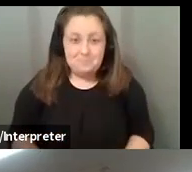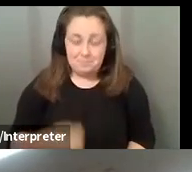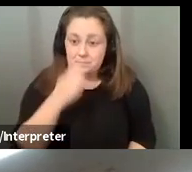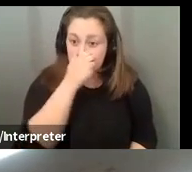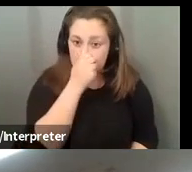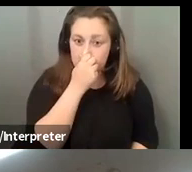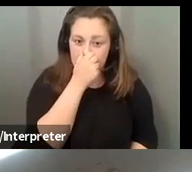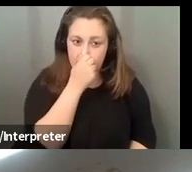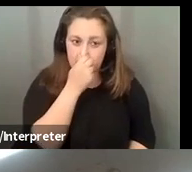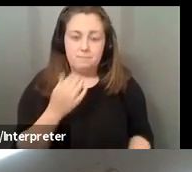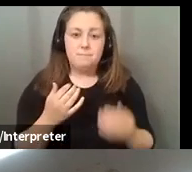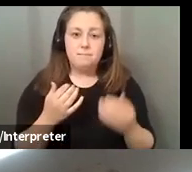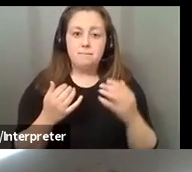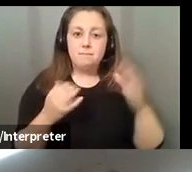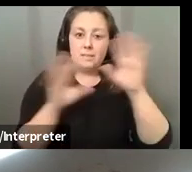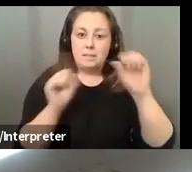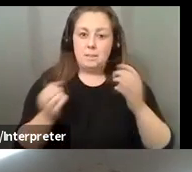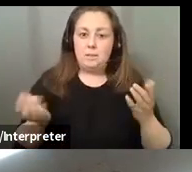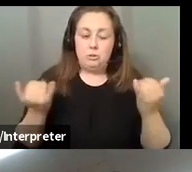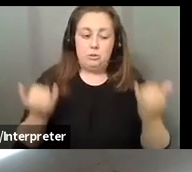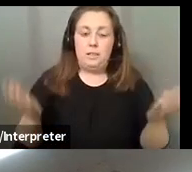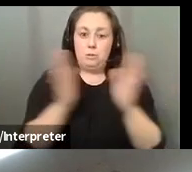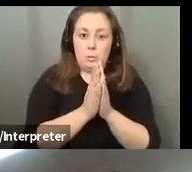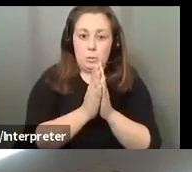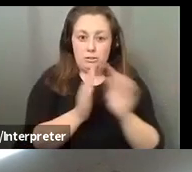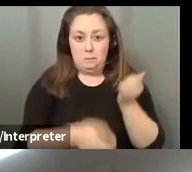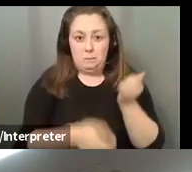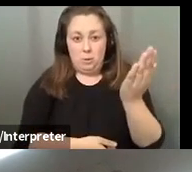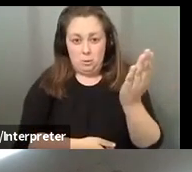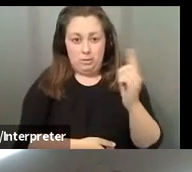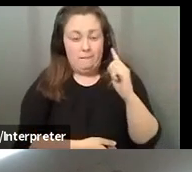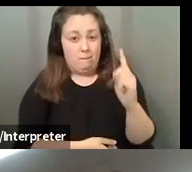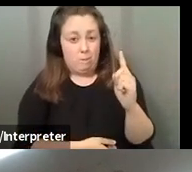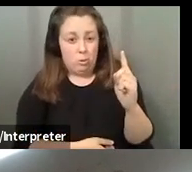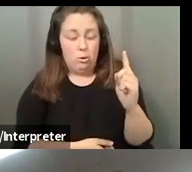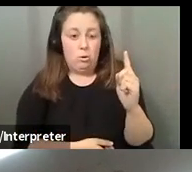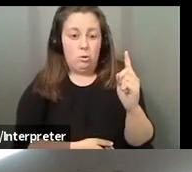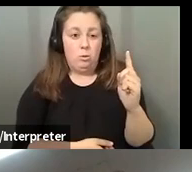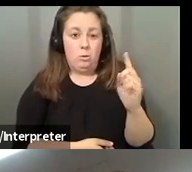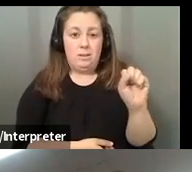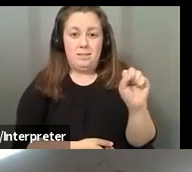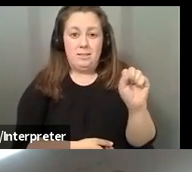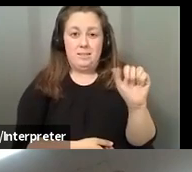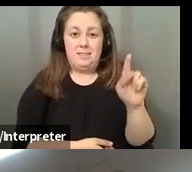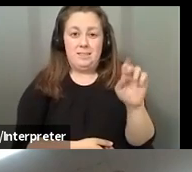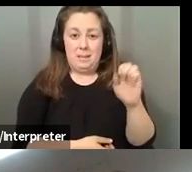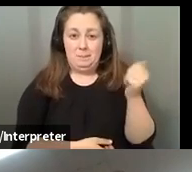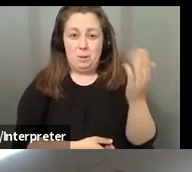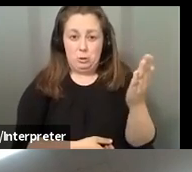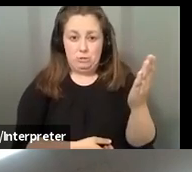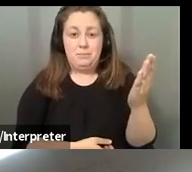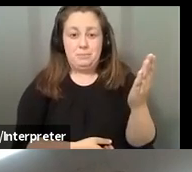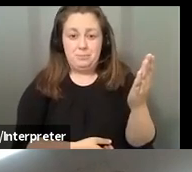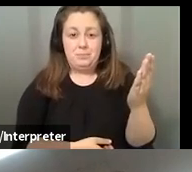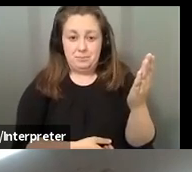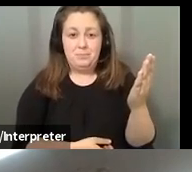Could I ask that you request a motion to just have it as one slate motion? Sure, I would request a motion to have